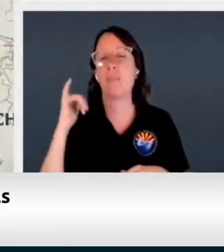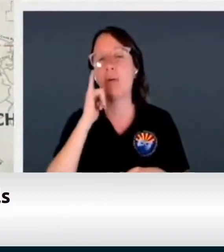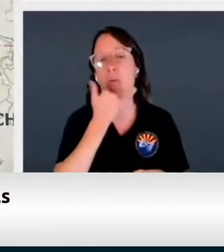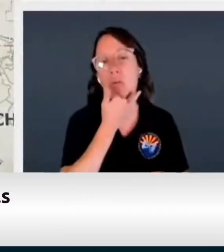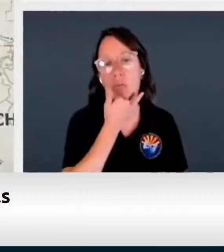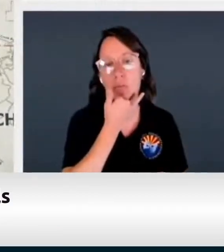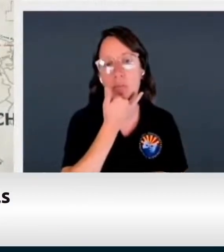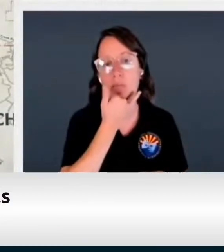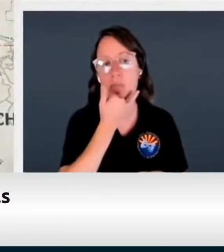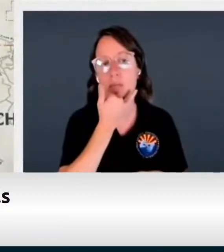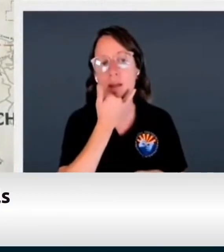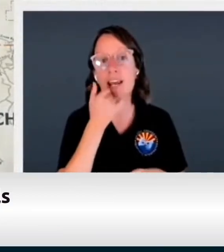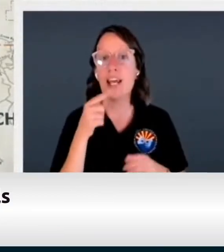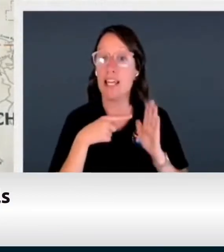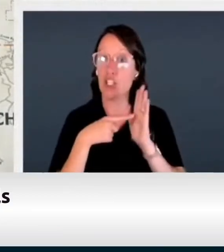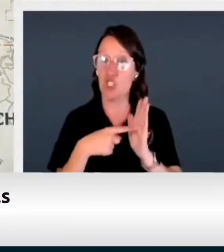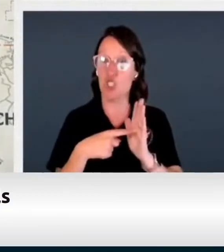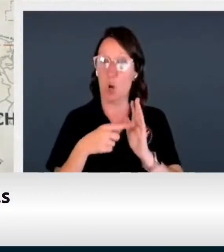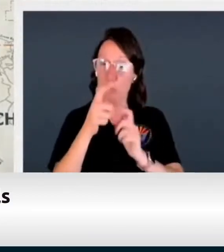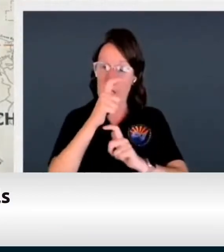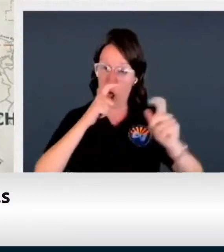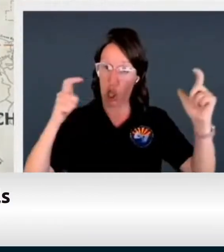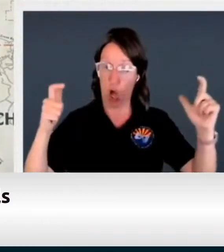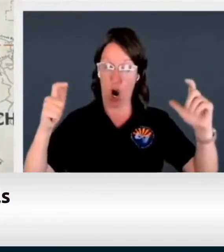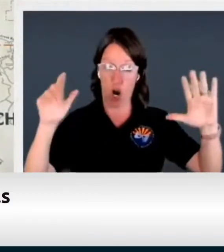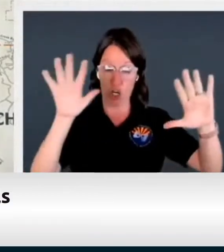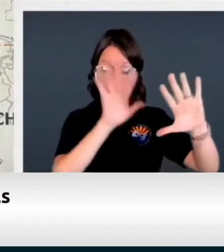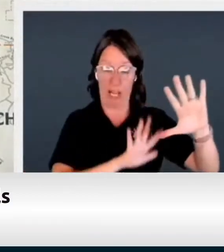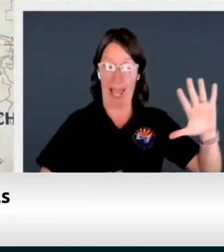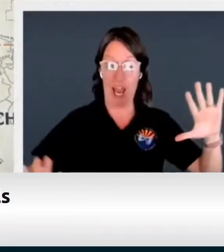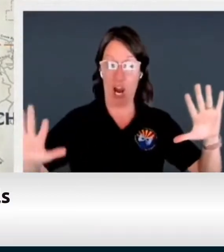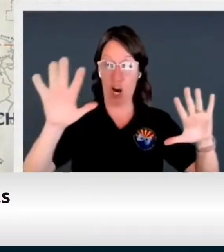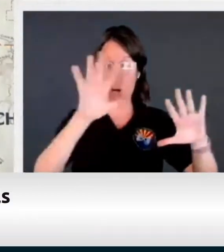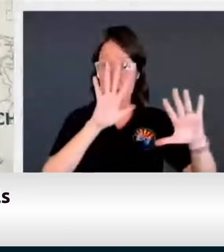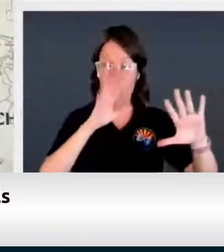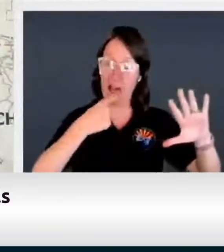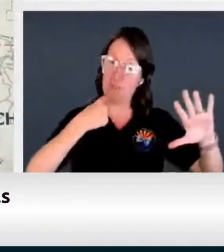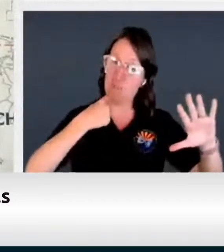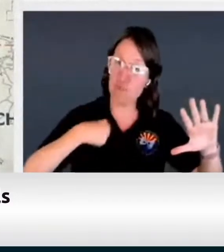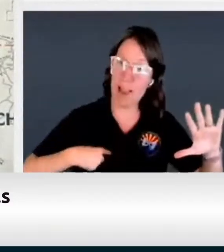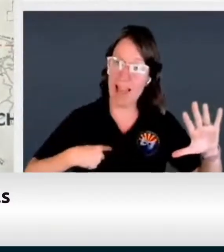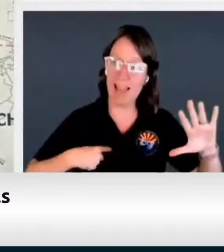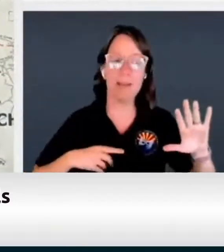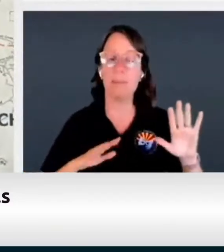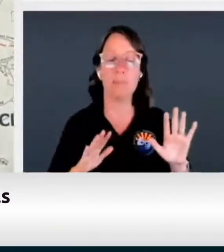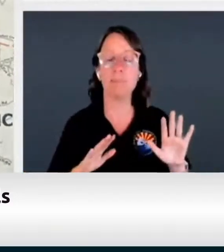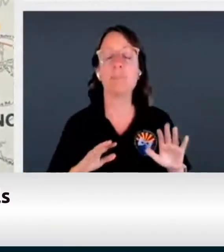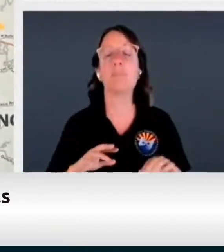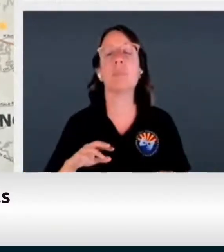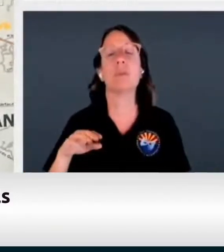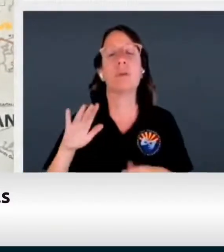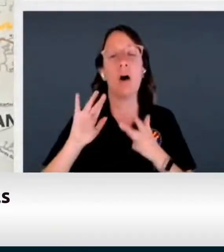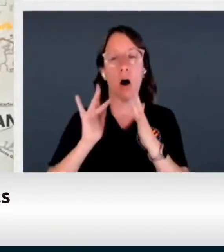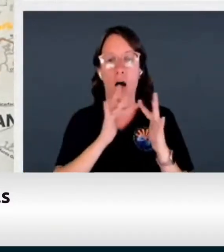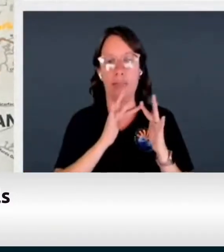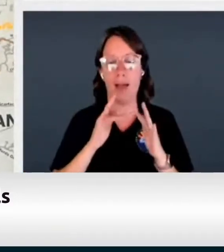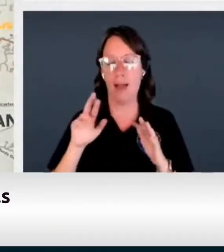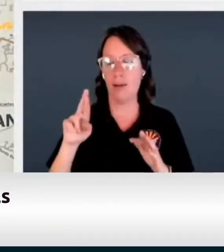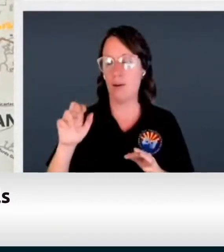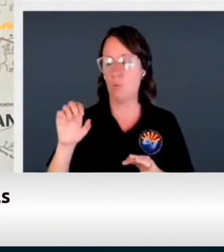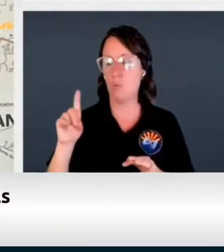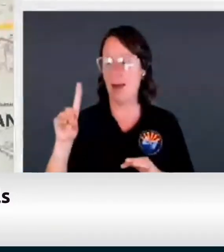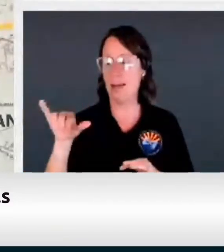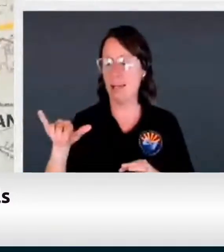very large heat signature. We go to Ready Siskiyou alerts. There's active incidents, and there